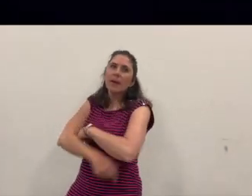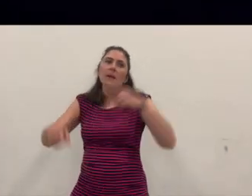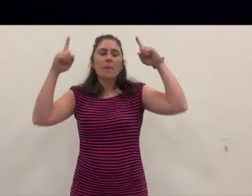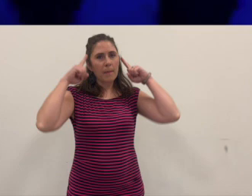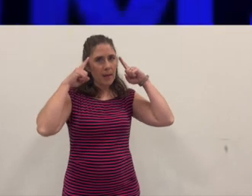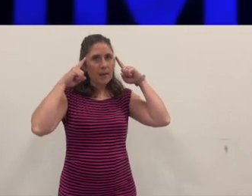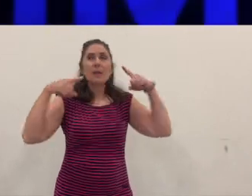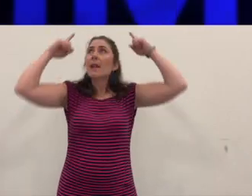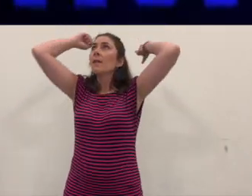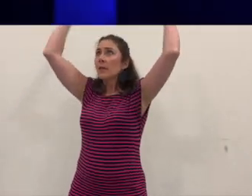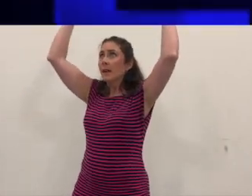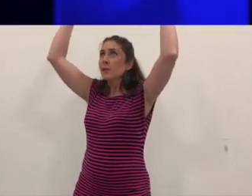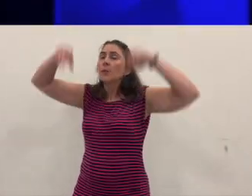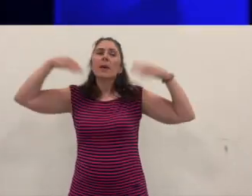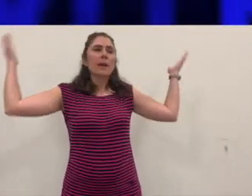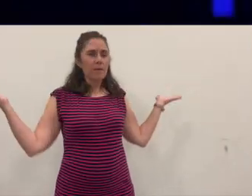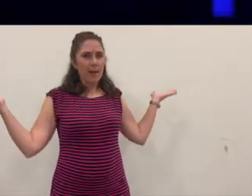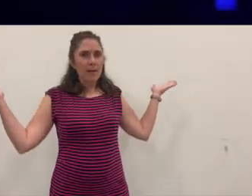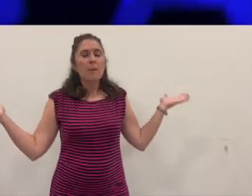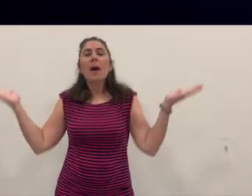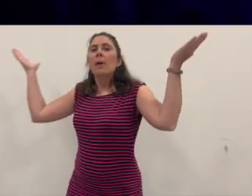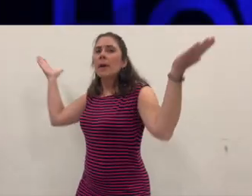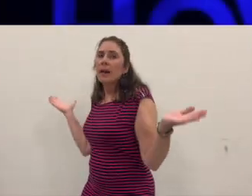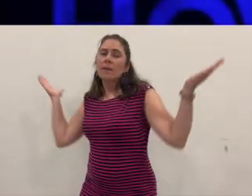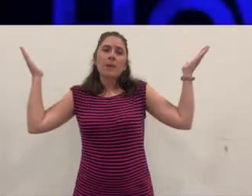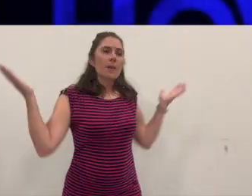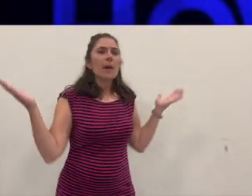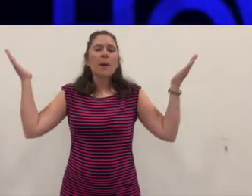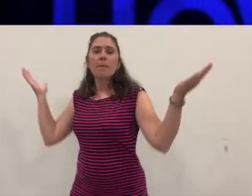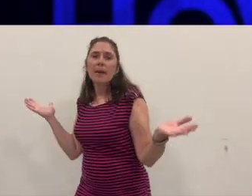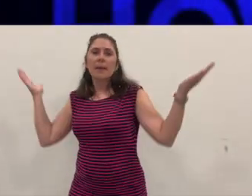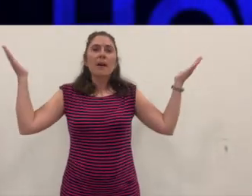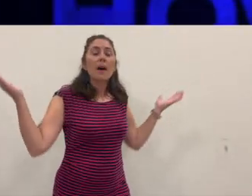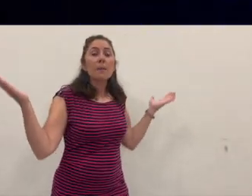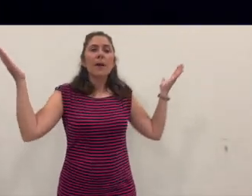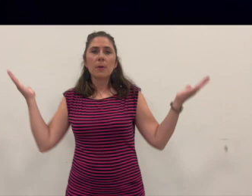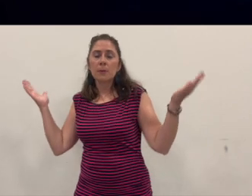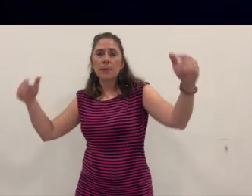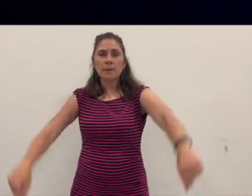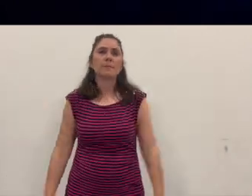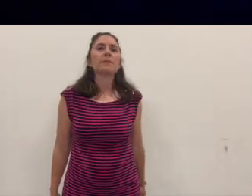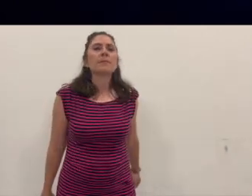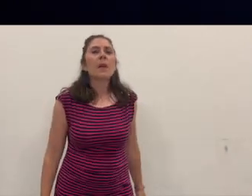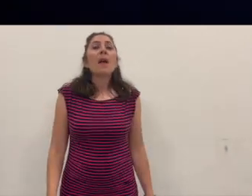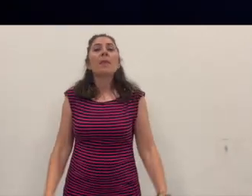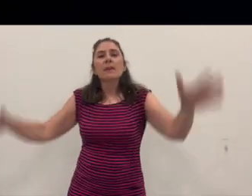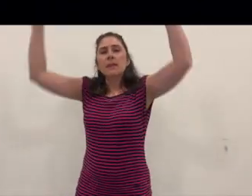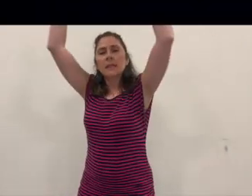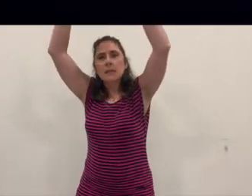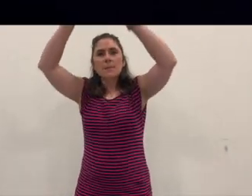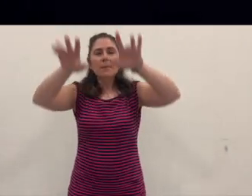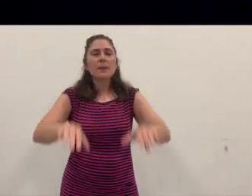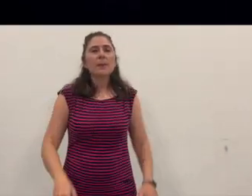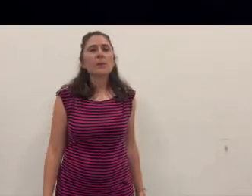One, two, three, four. When I sit back and imagine life without you, I can't fathom how I ever thought I'd make it on my own.